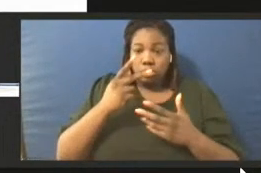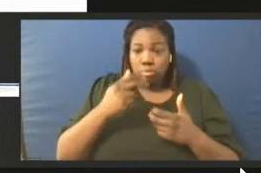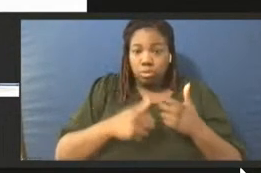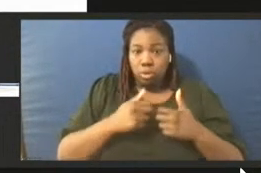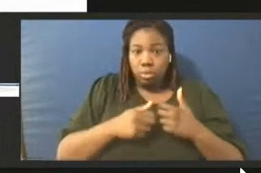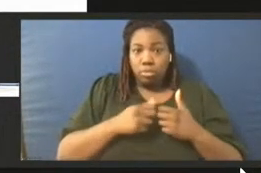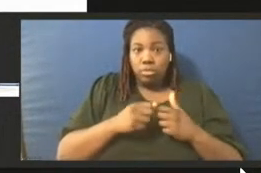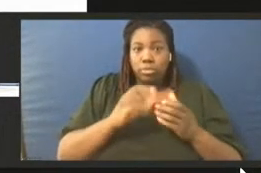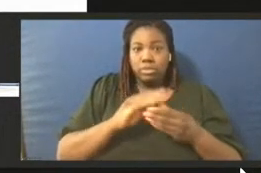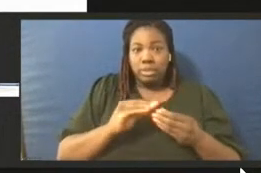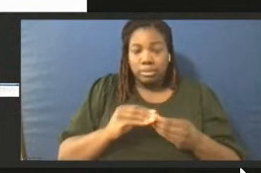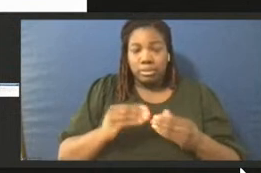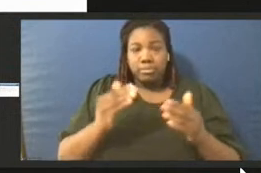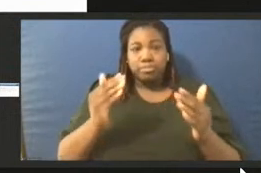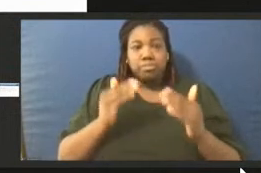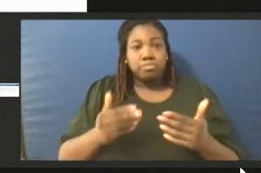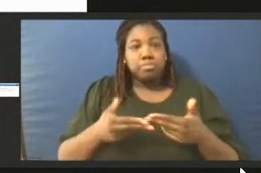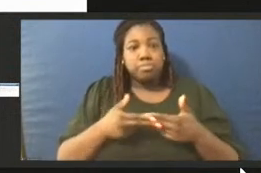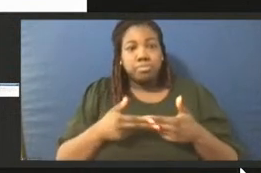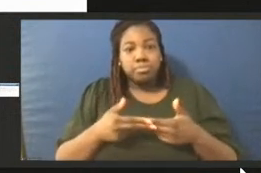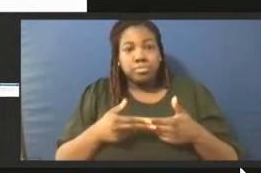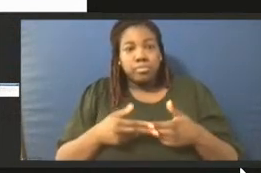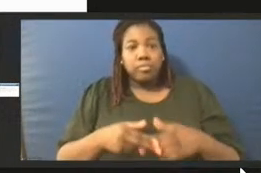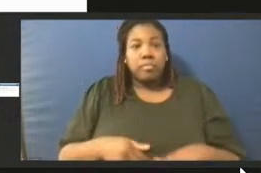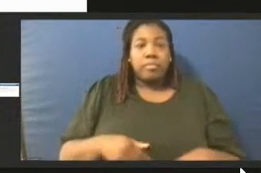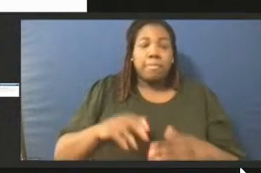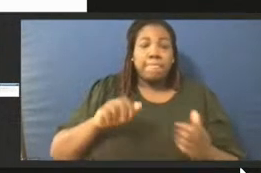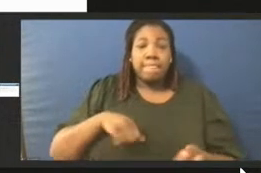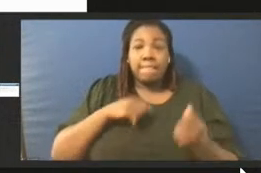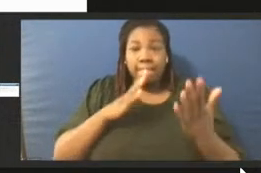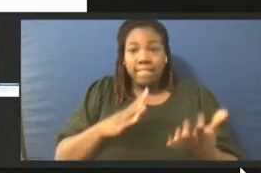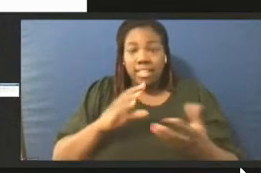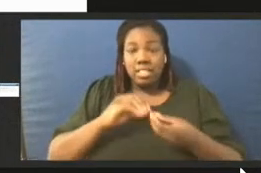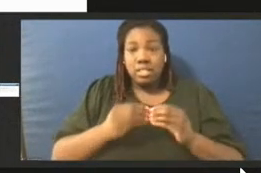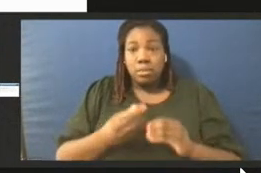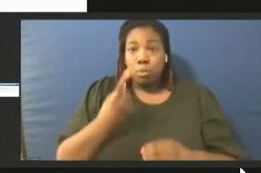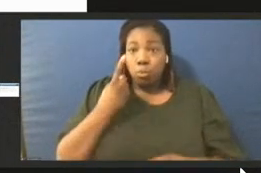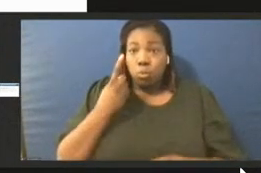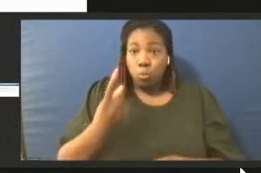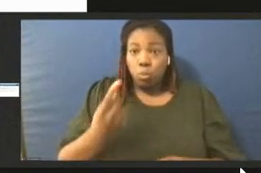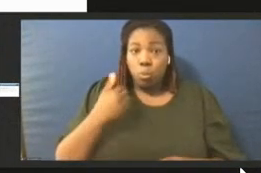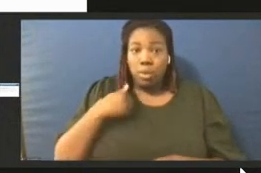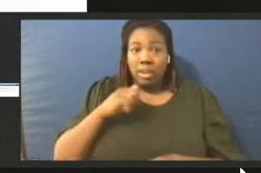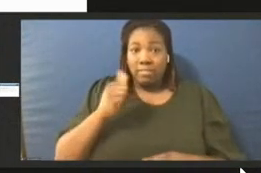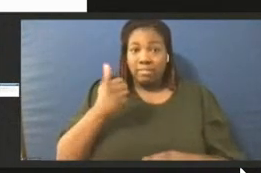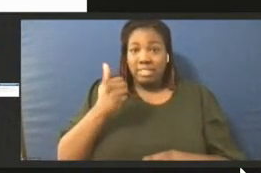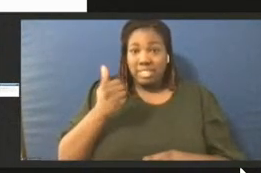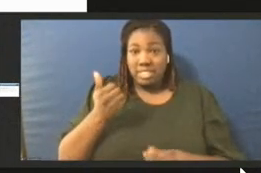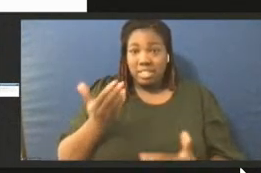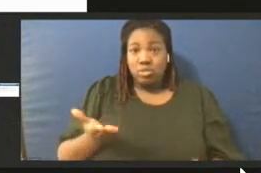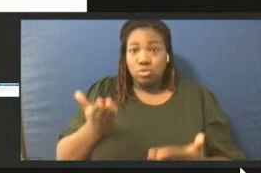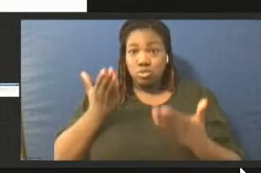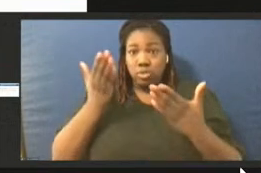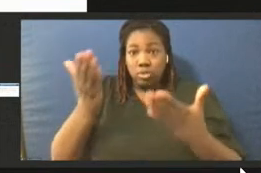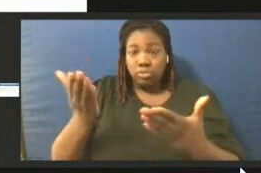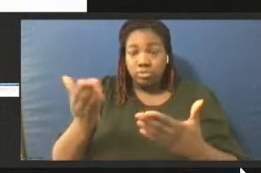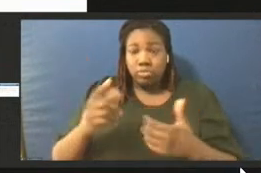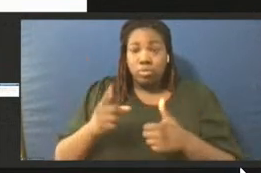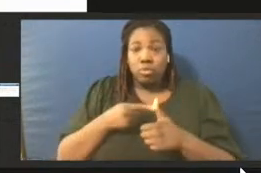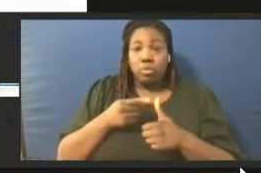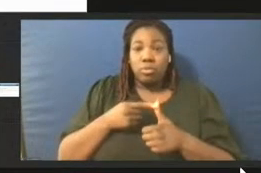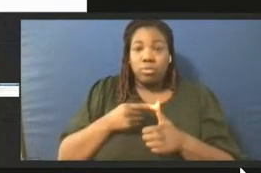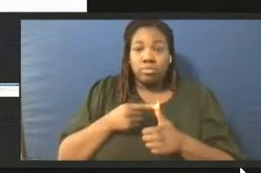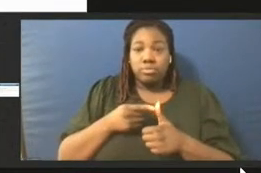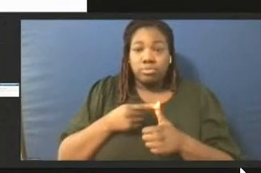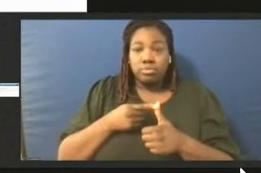slide. So to address problem statement 1, we actually have 10 recommendations. The first one here